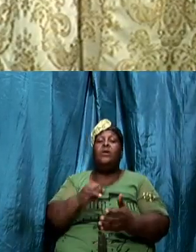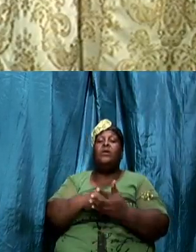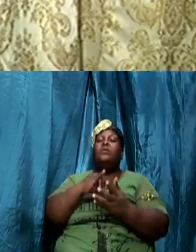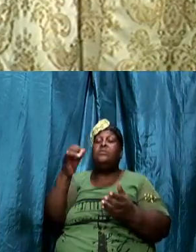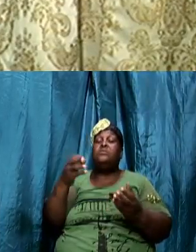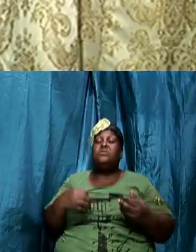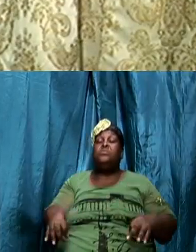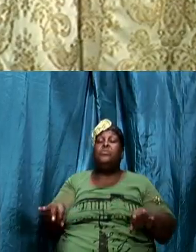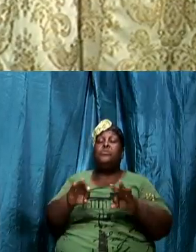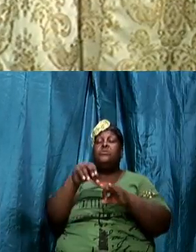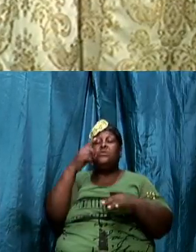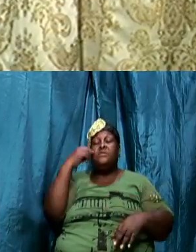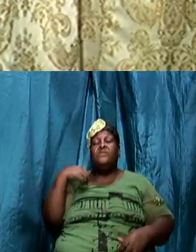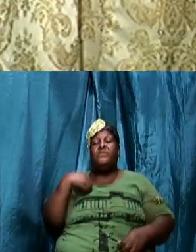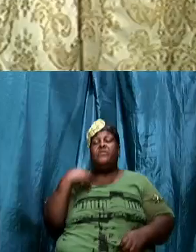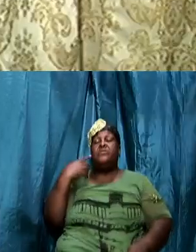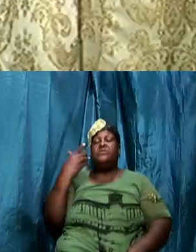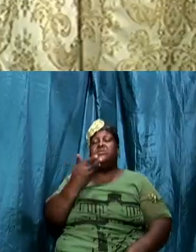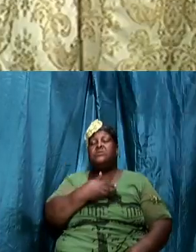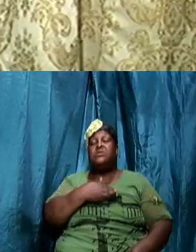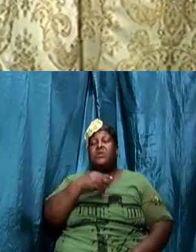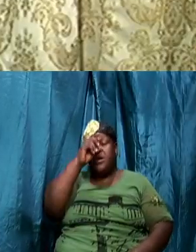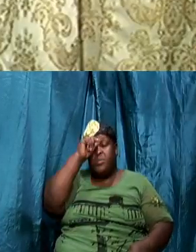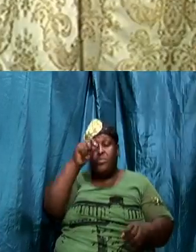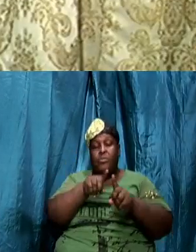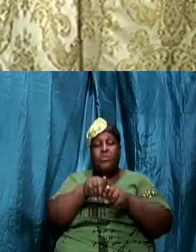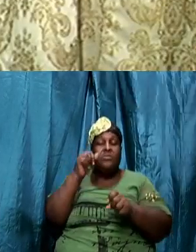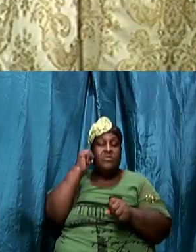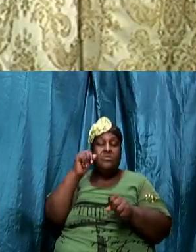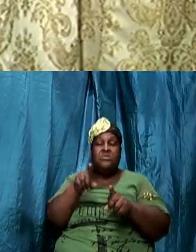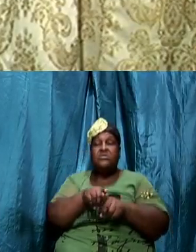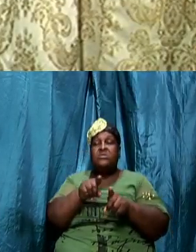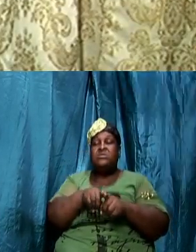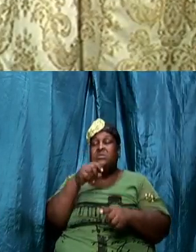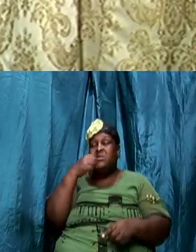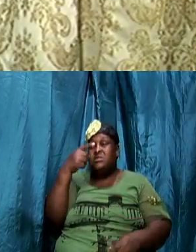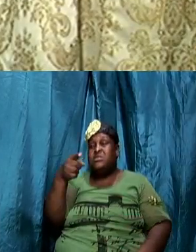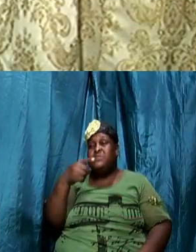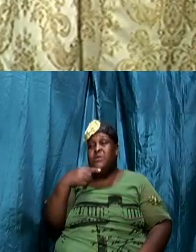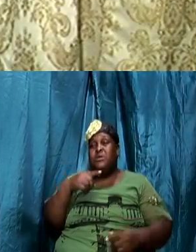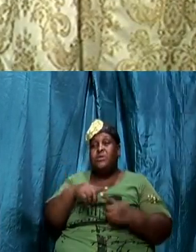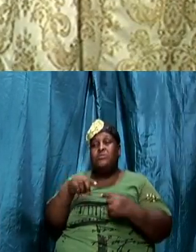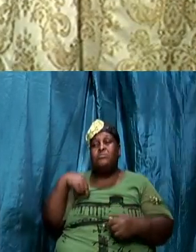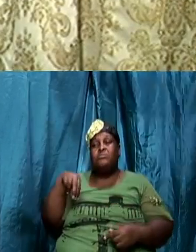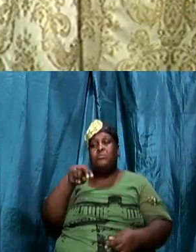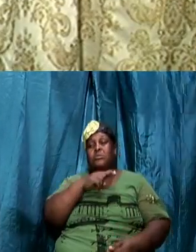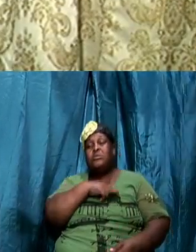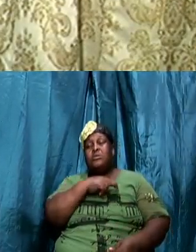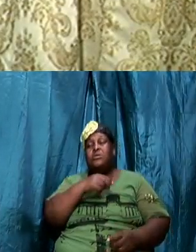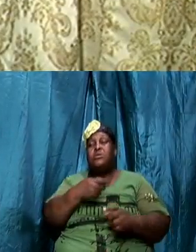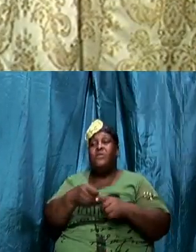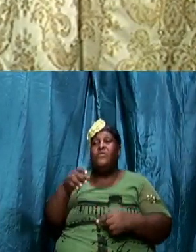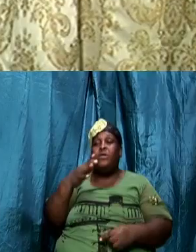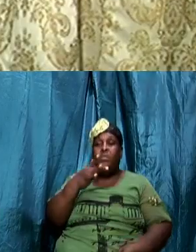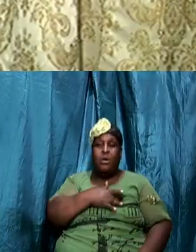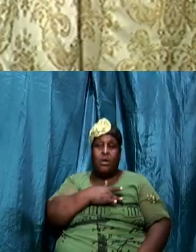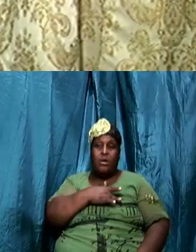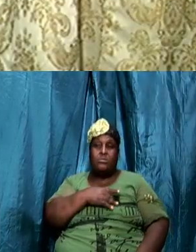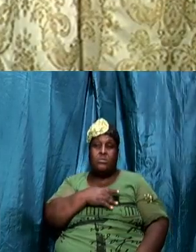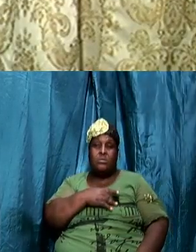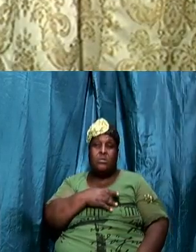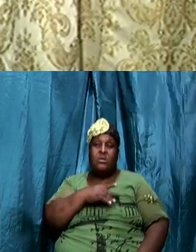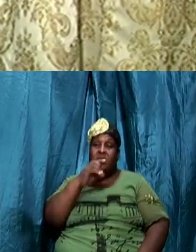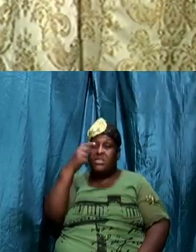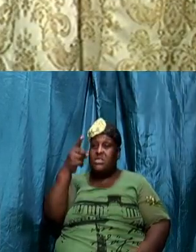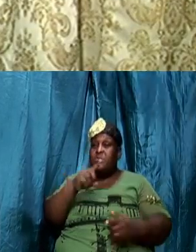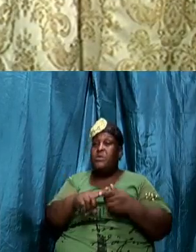us, brothers and sisters, and I am speaking to us from my heart. I am speaking to us in